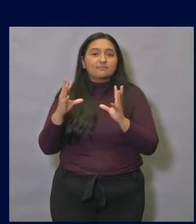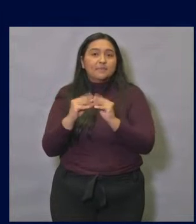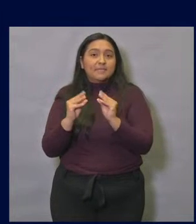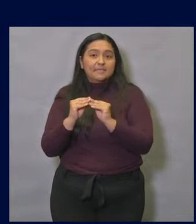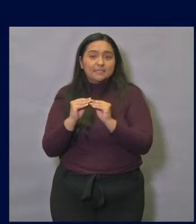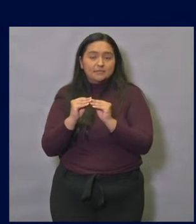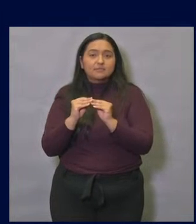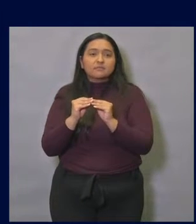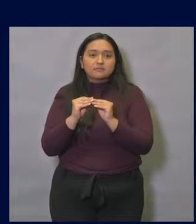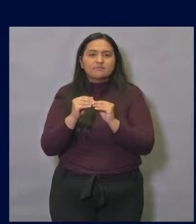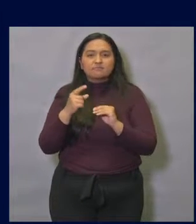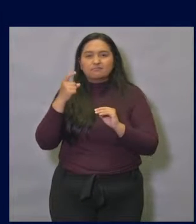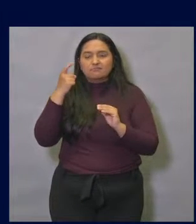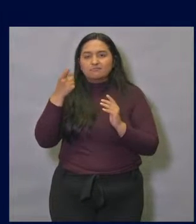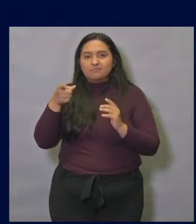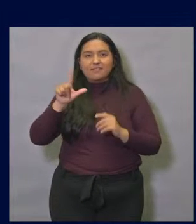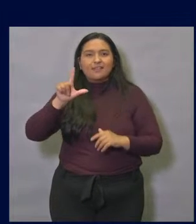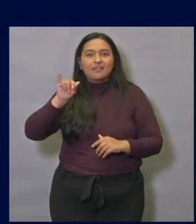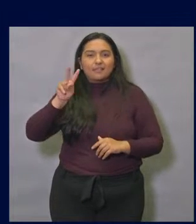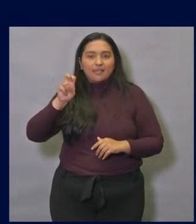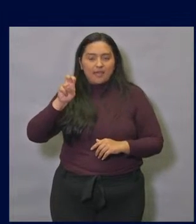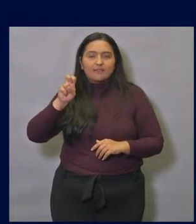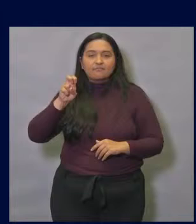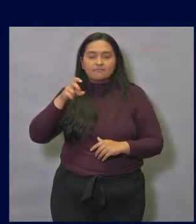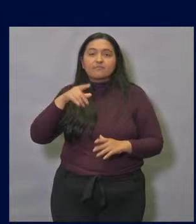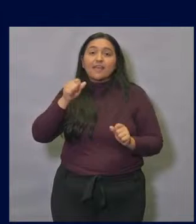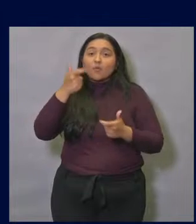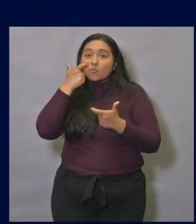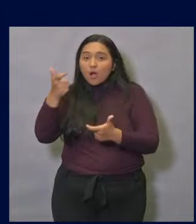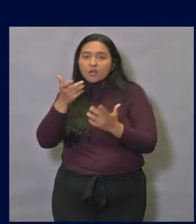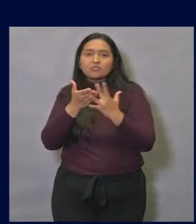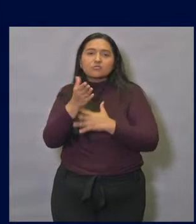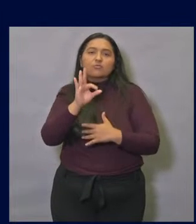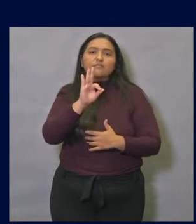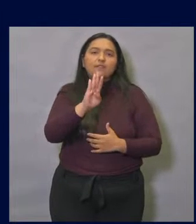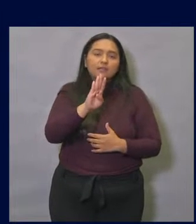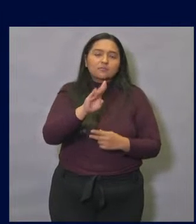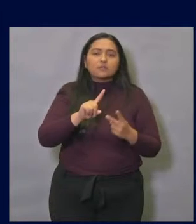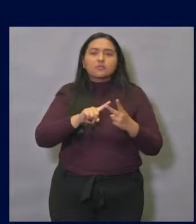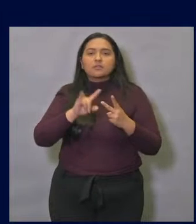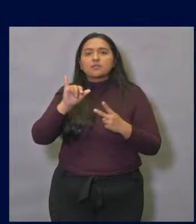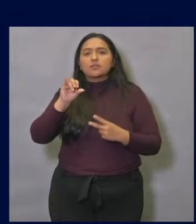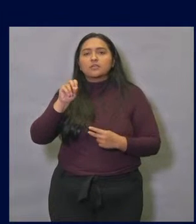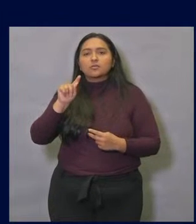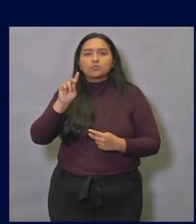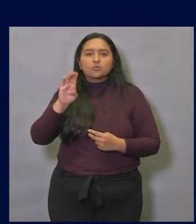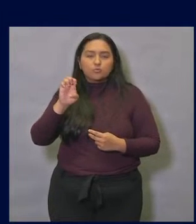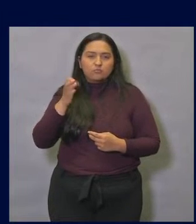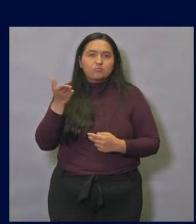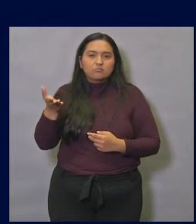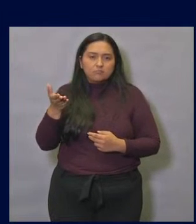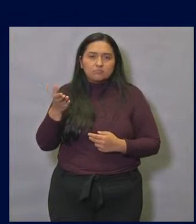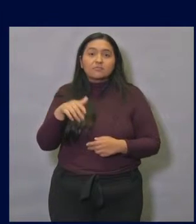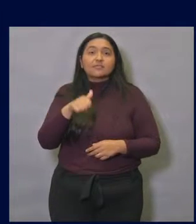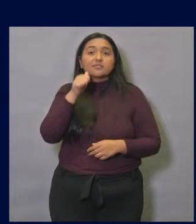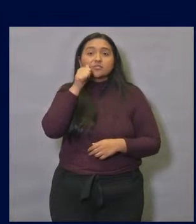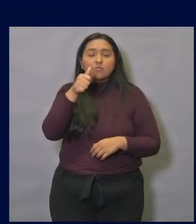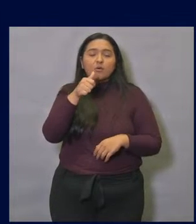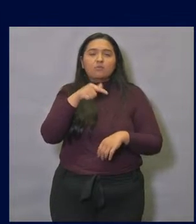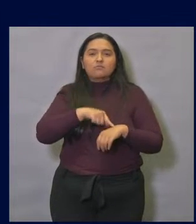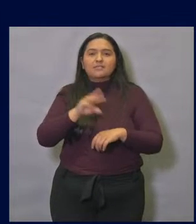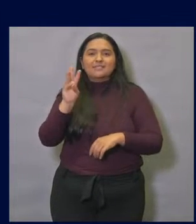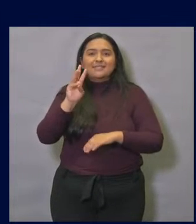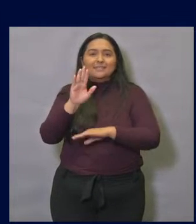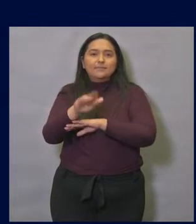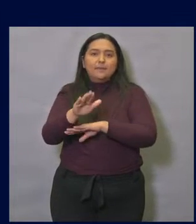junta que podrán ver en vivo en las páginas de Facebook y YouTube del Condado de Los Ángeles mañana a las 6 p.m.